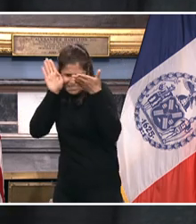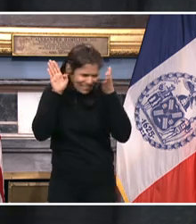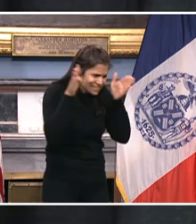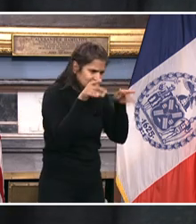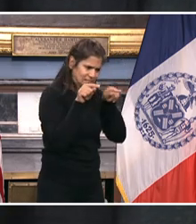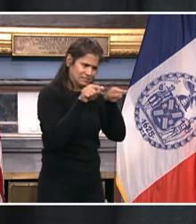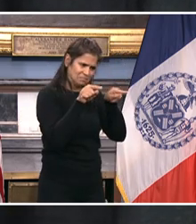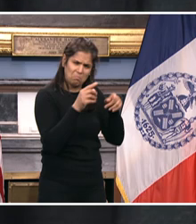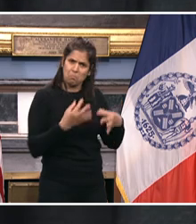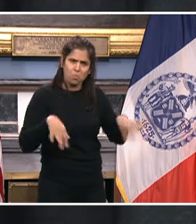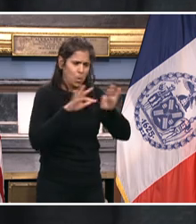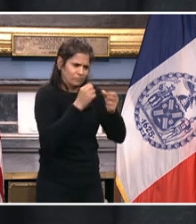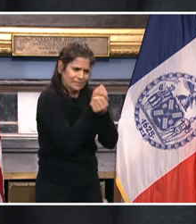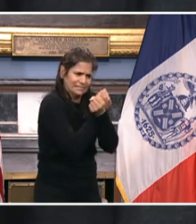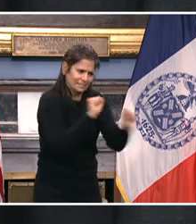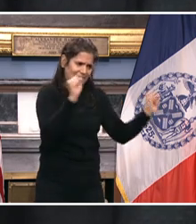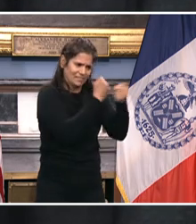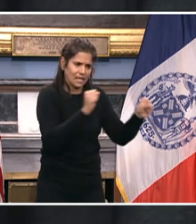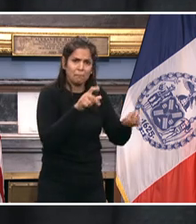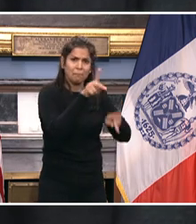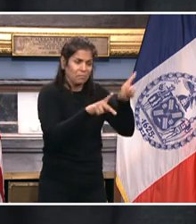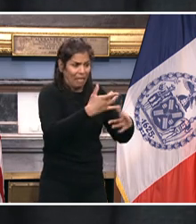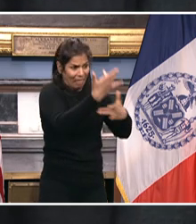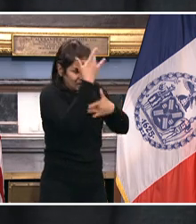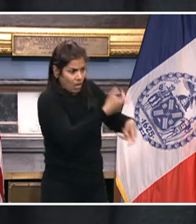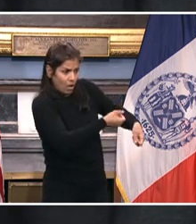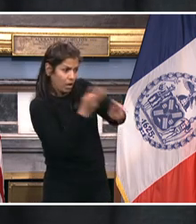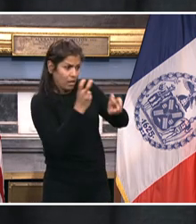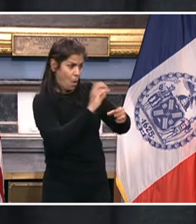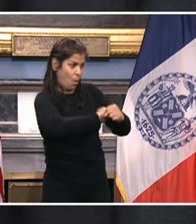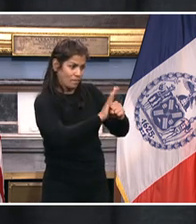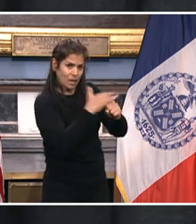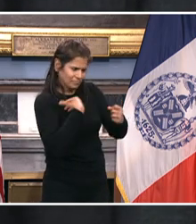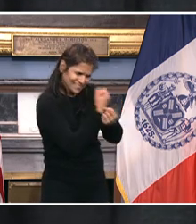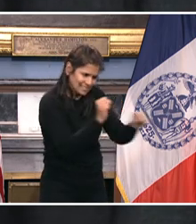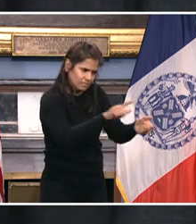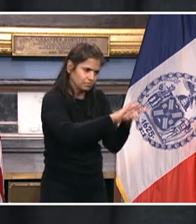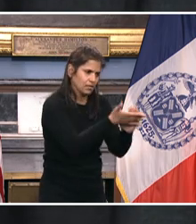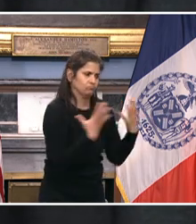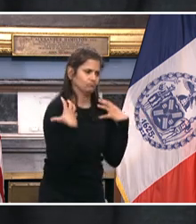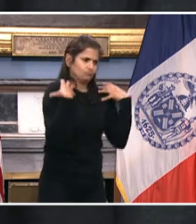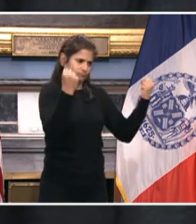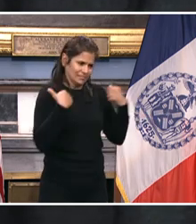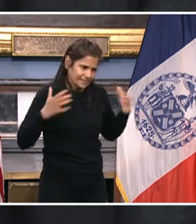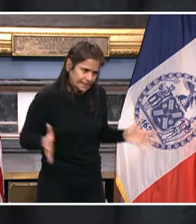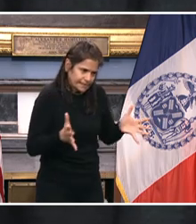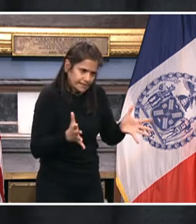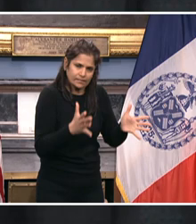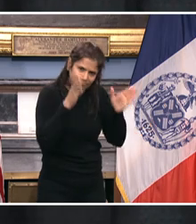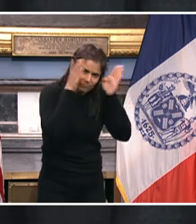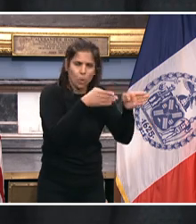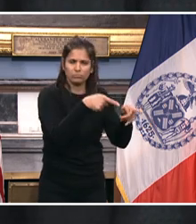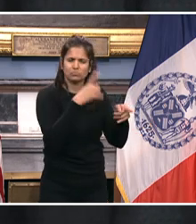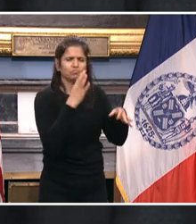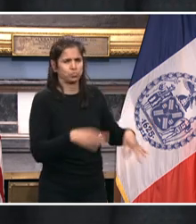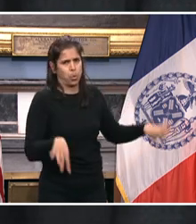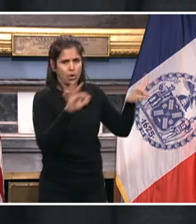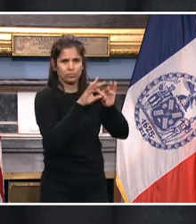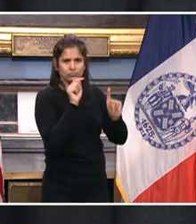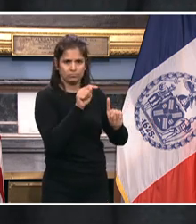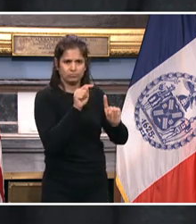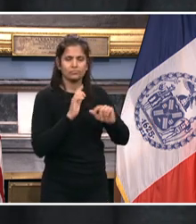Any family member, any individual who's passed away and no one claims, they can always be claimed at any point in the